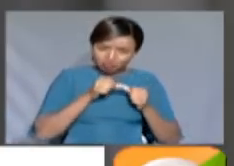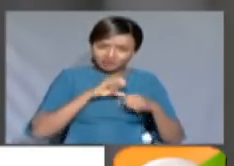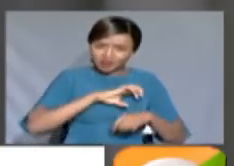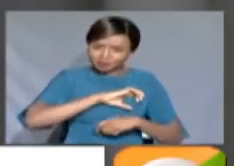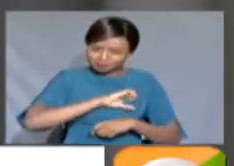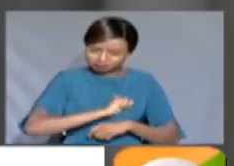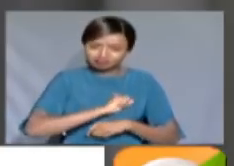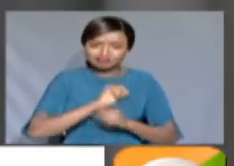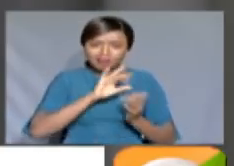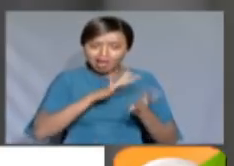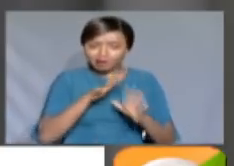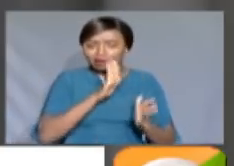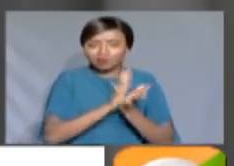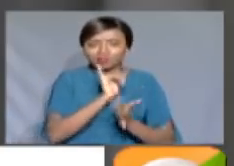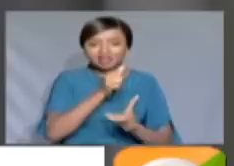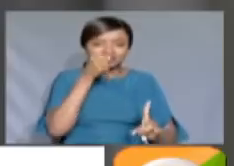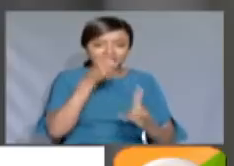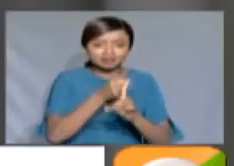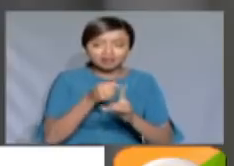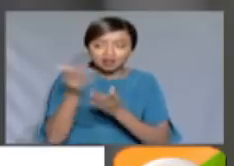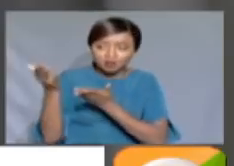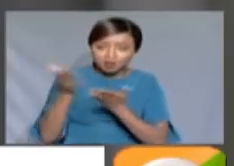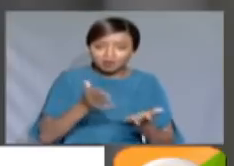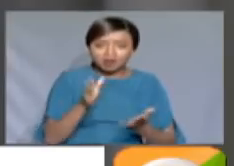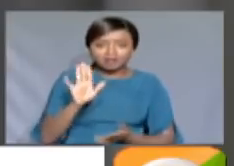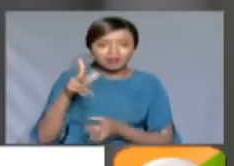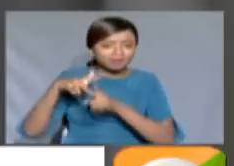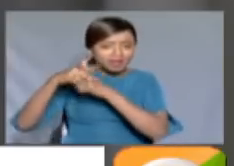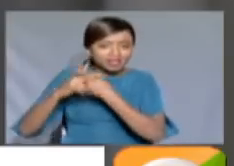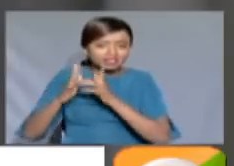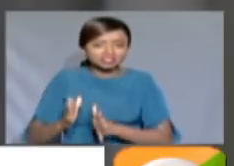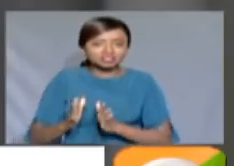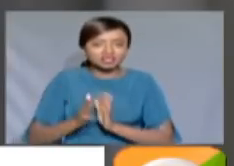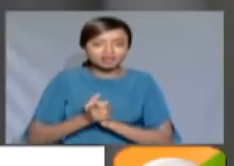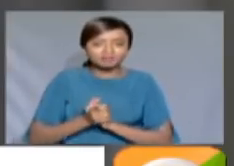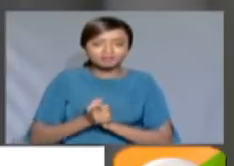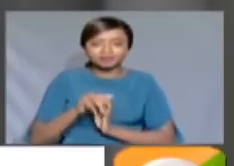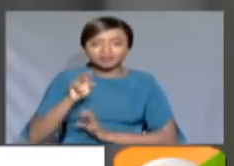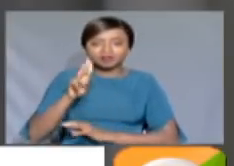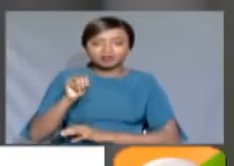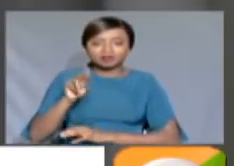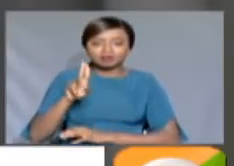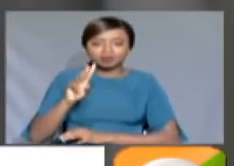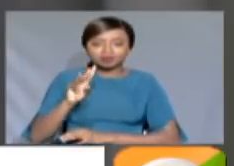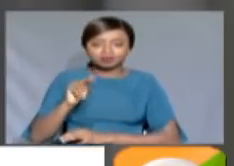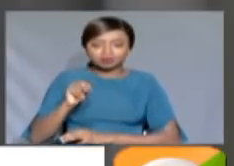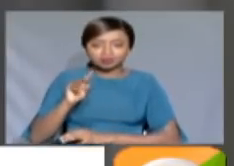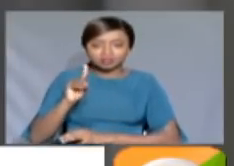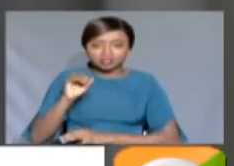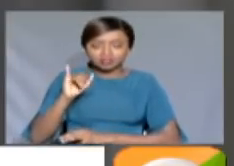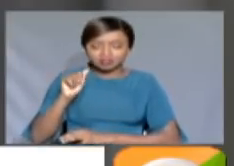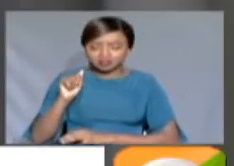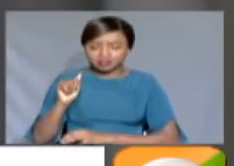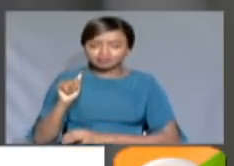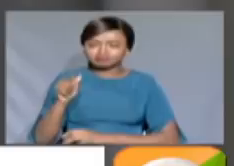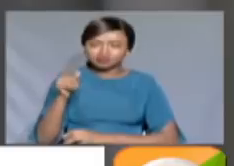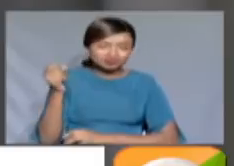be a good place to bring Engineer Mundinia. You have had all conversations going on around the